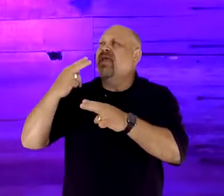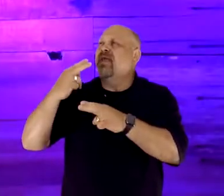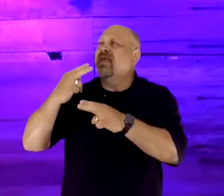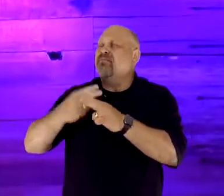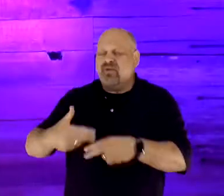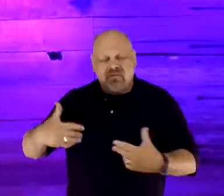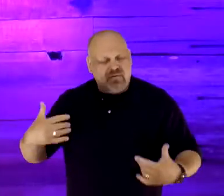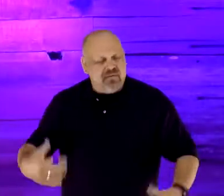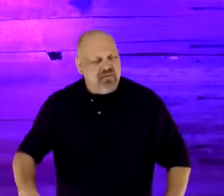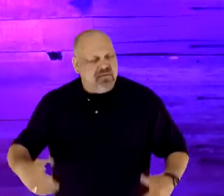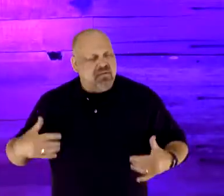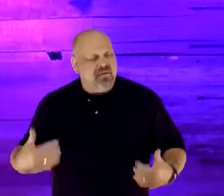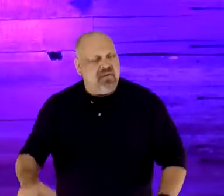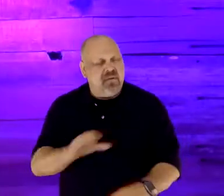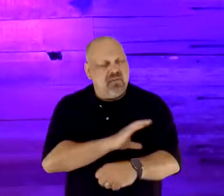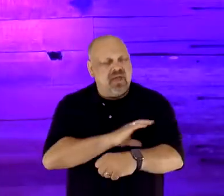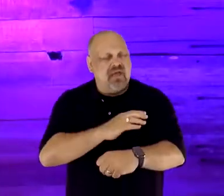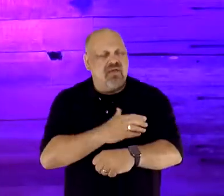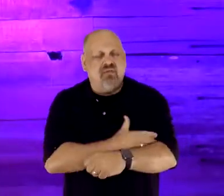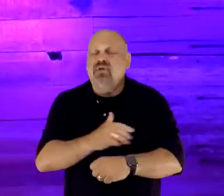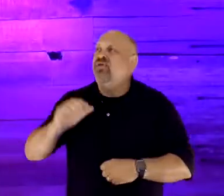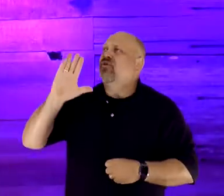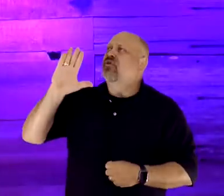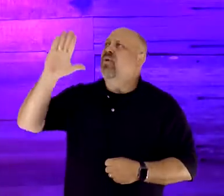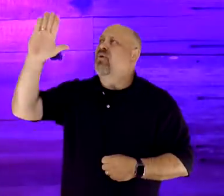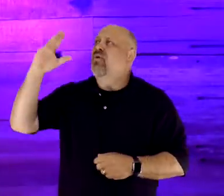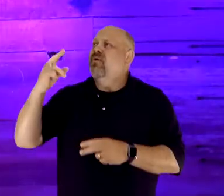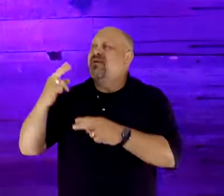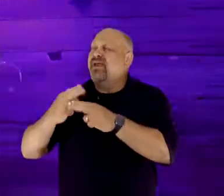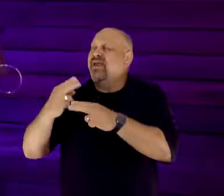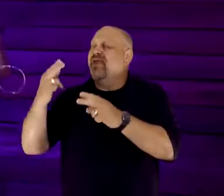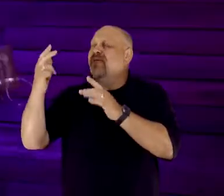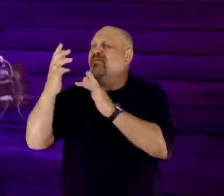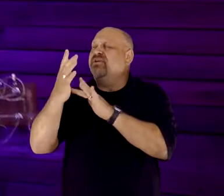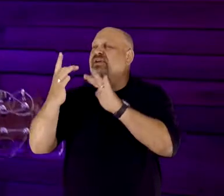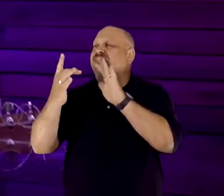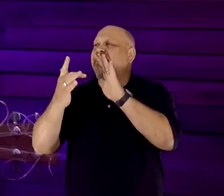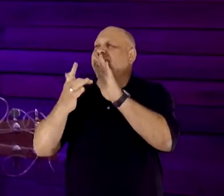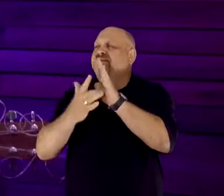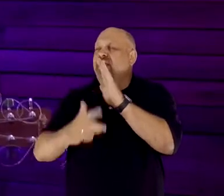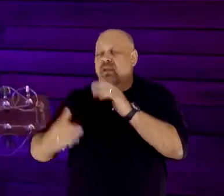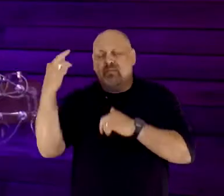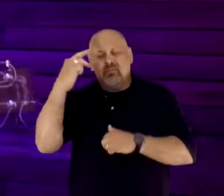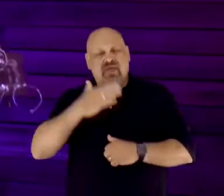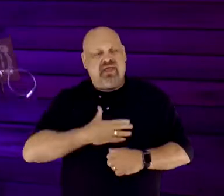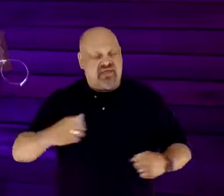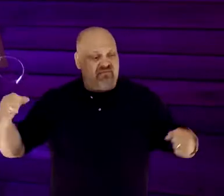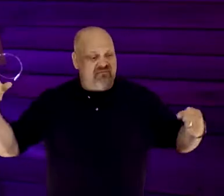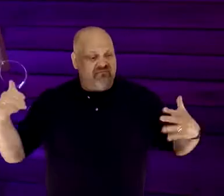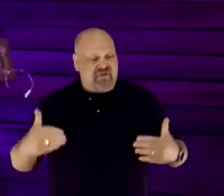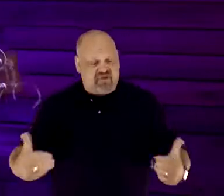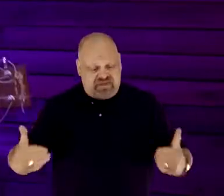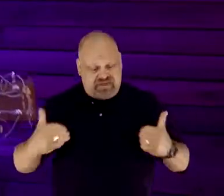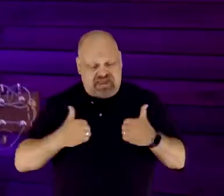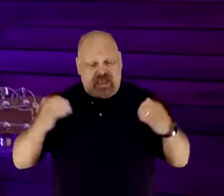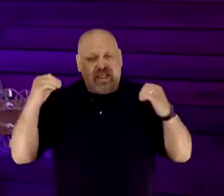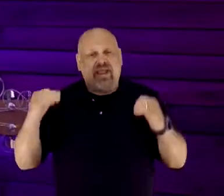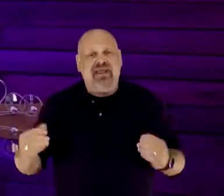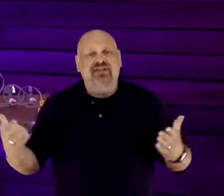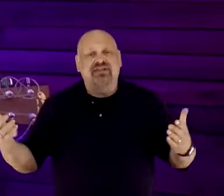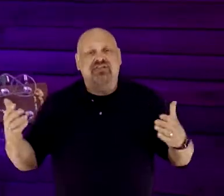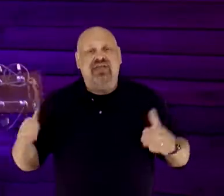name. There's power in your name, Jesus. 'Cause my fear